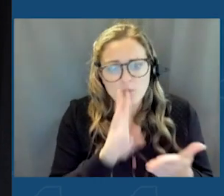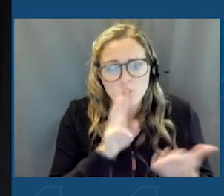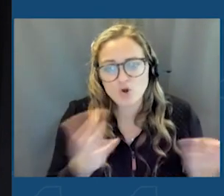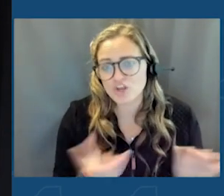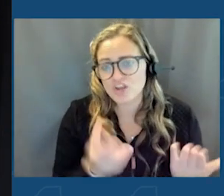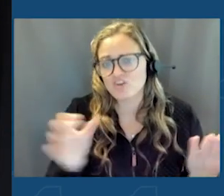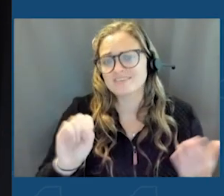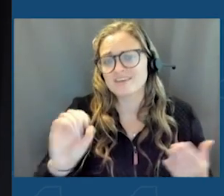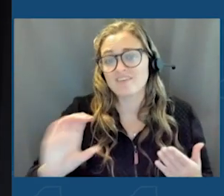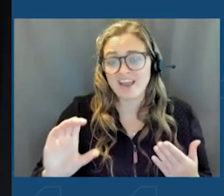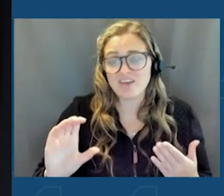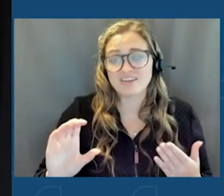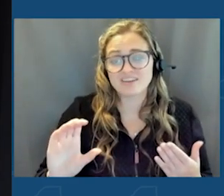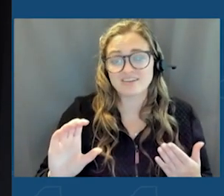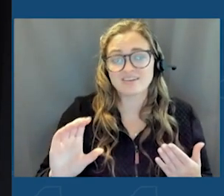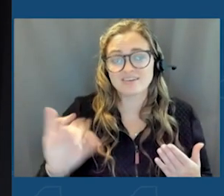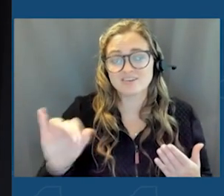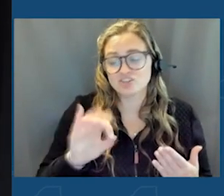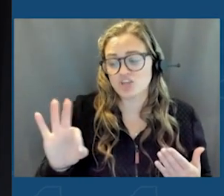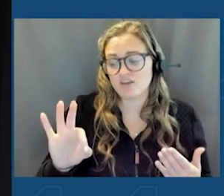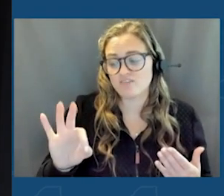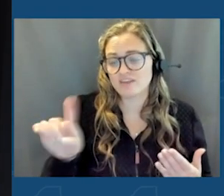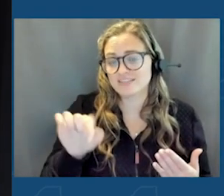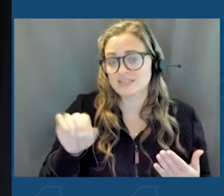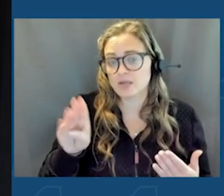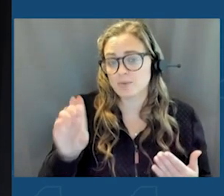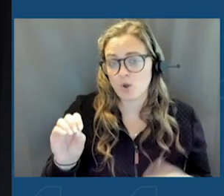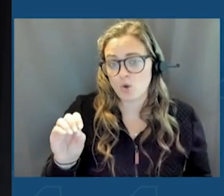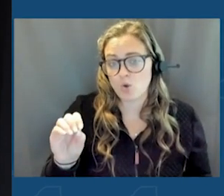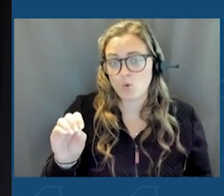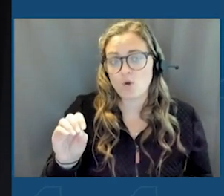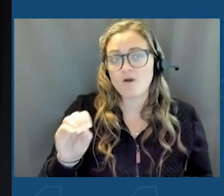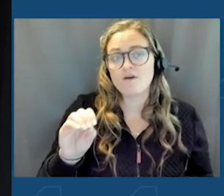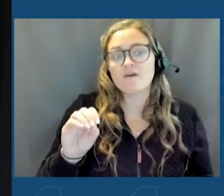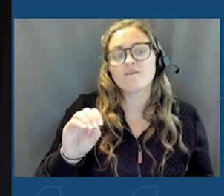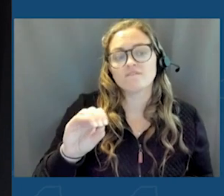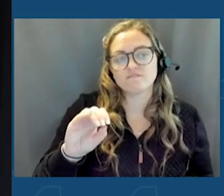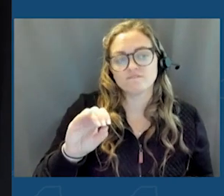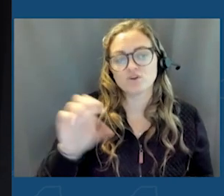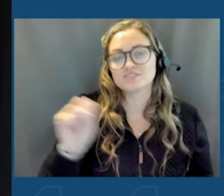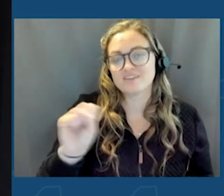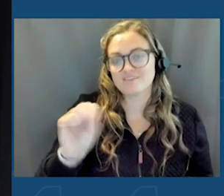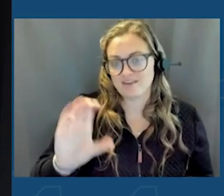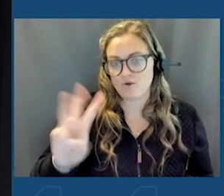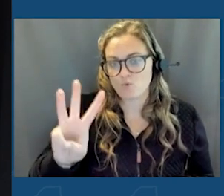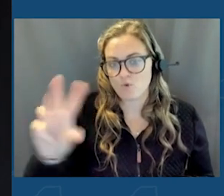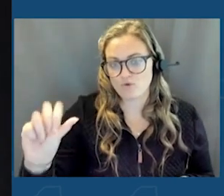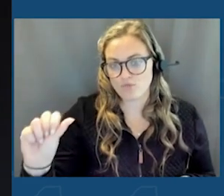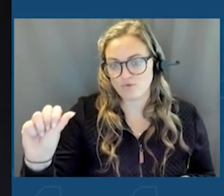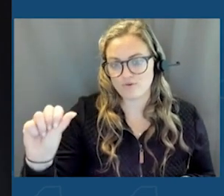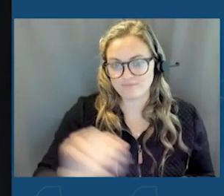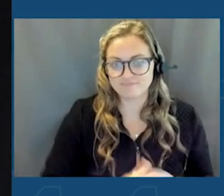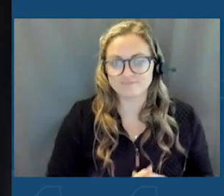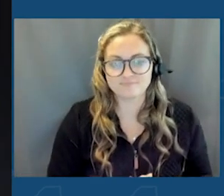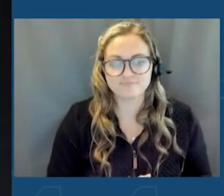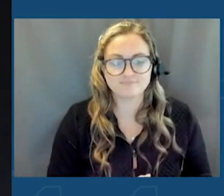I'd like to introduce Jeff Szabo, the CEO of the Suffolk County Water Authority. Thank you, Jeff.